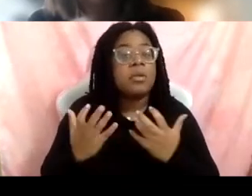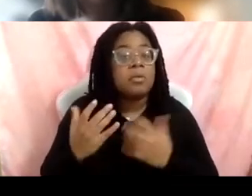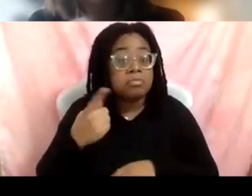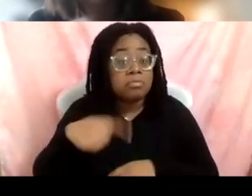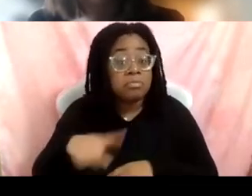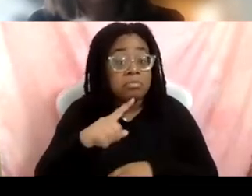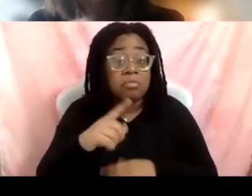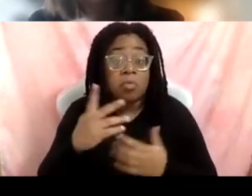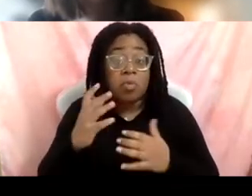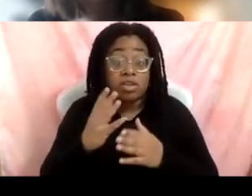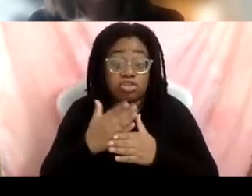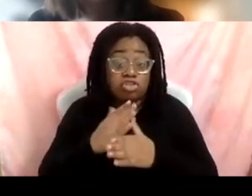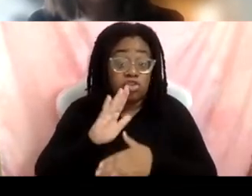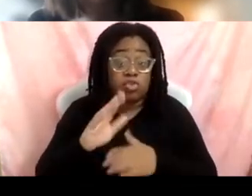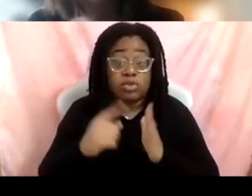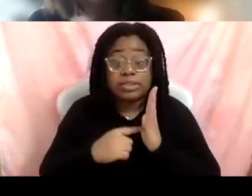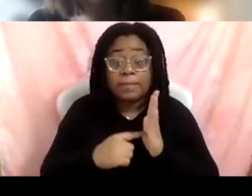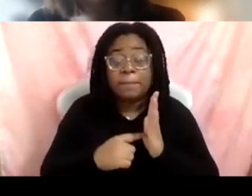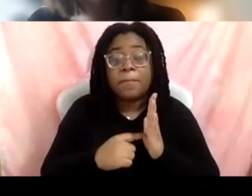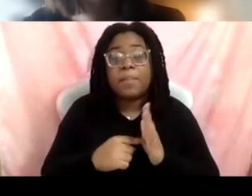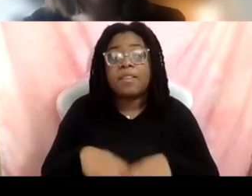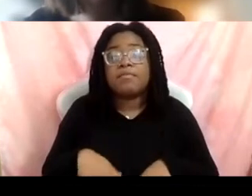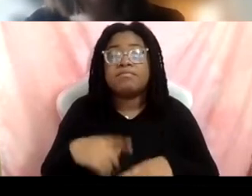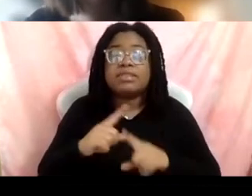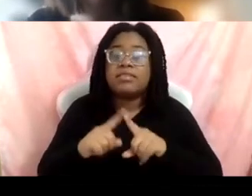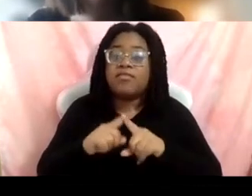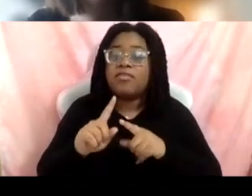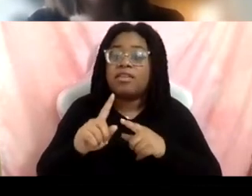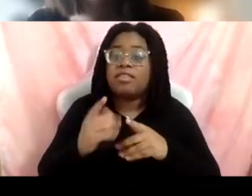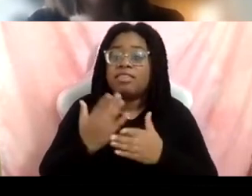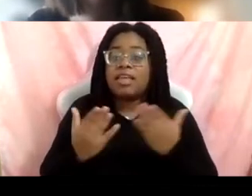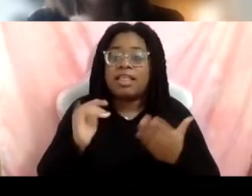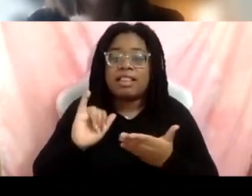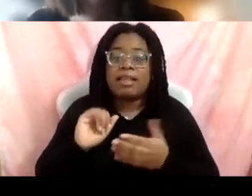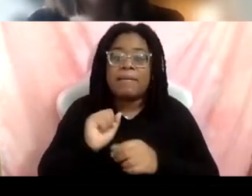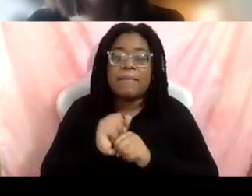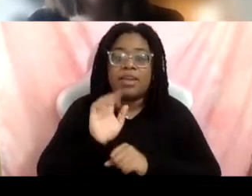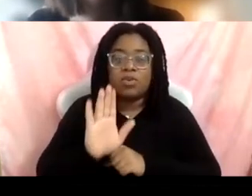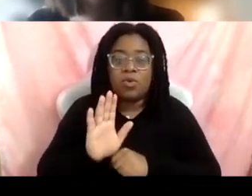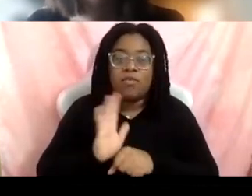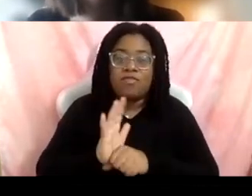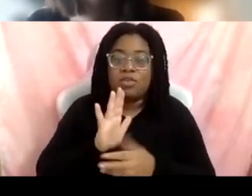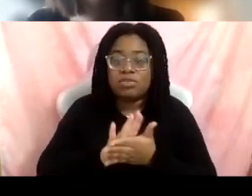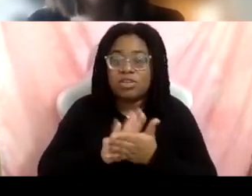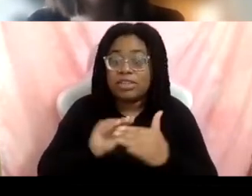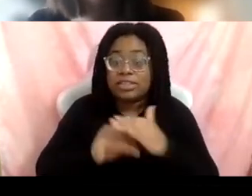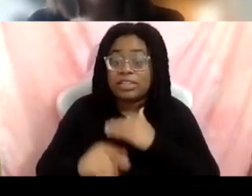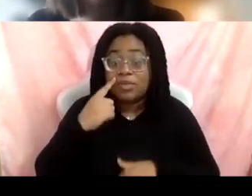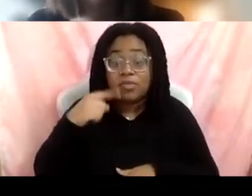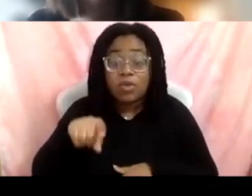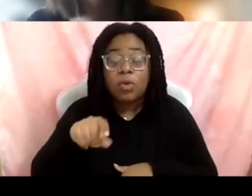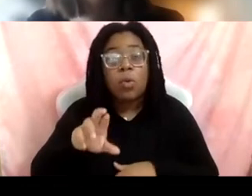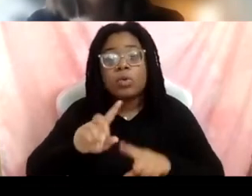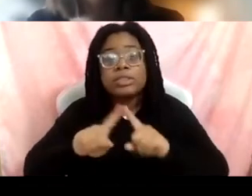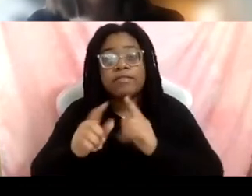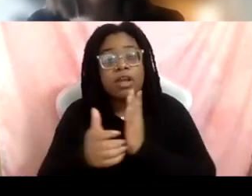want to share a few examples of different things that made your film school programs accessible to you, or different accommodations